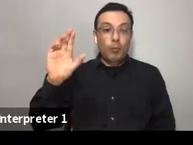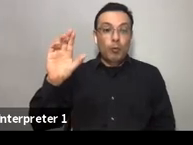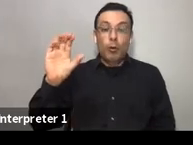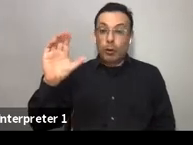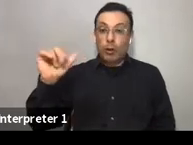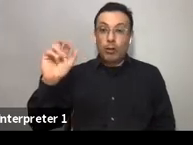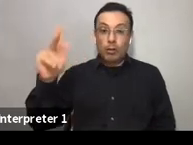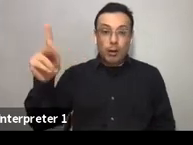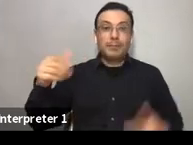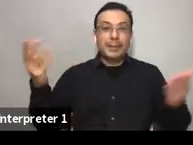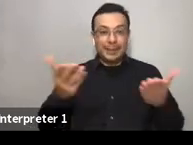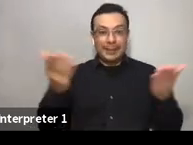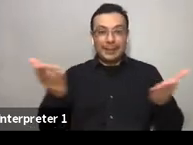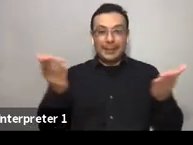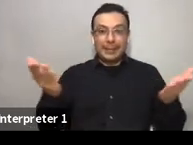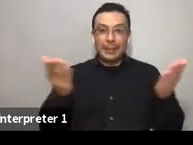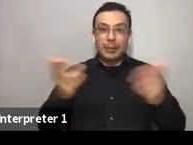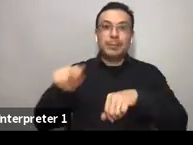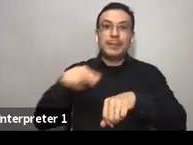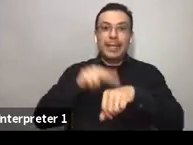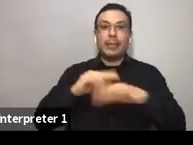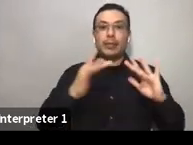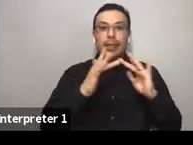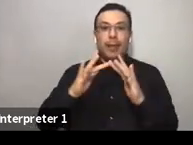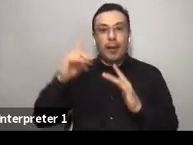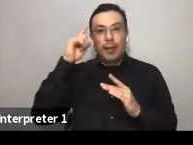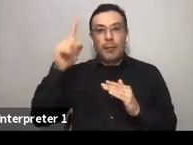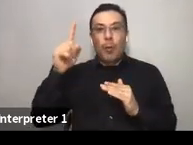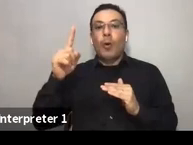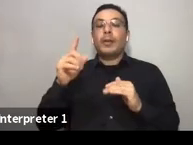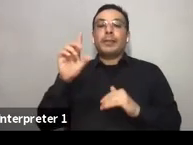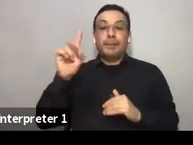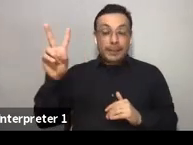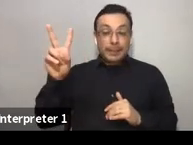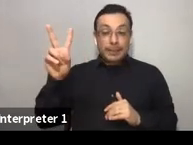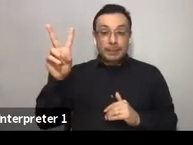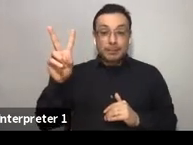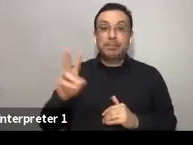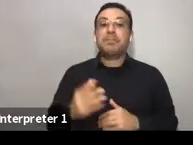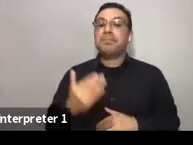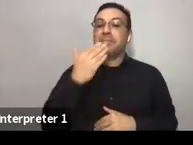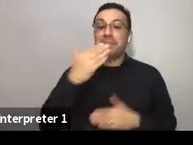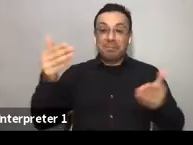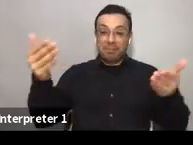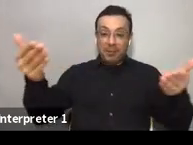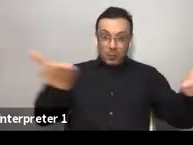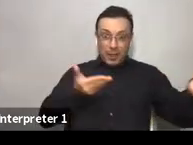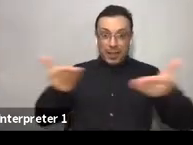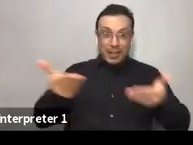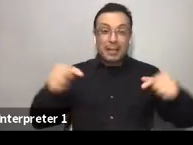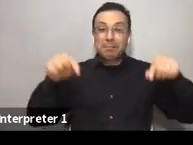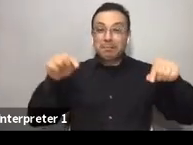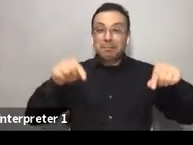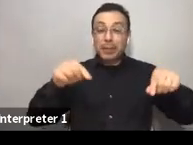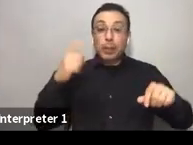Domestic Violence. I'm going to be the first to welcome you to today's webinar on Fundamentals and Framework, Understanding